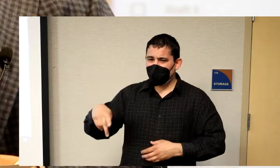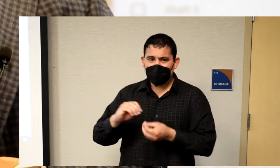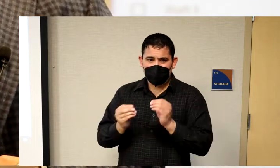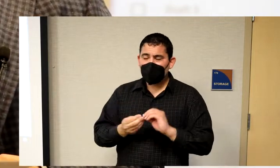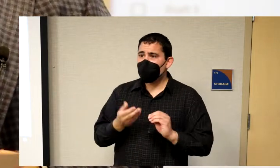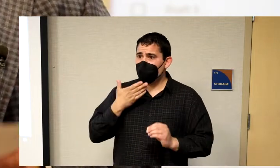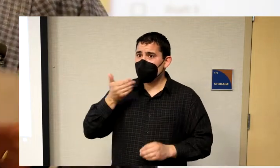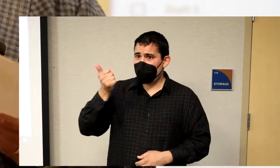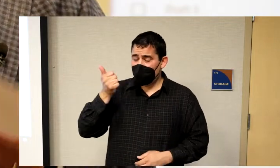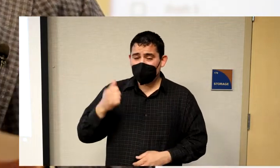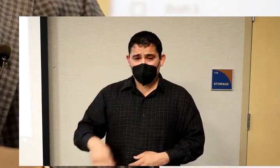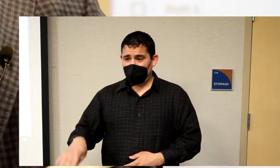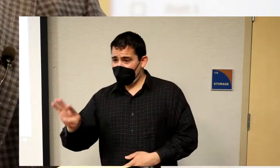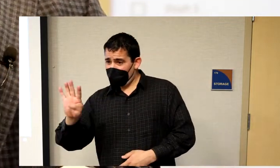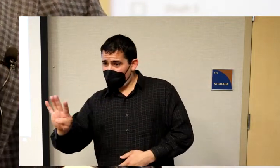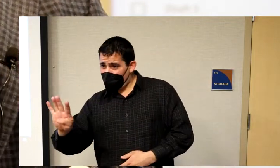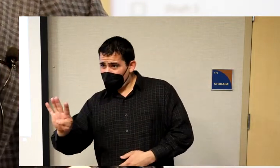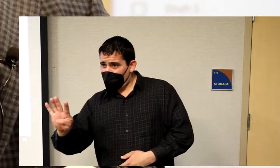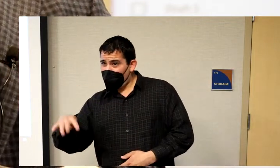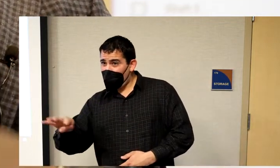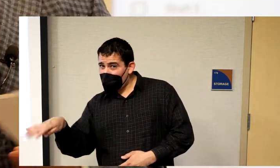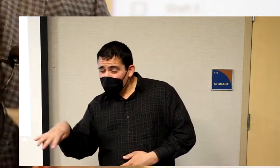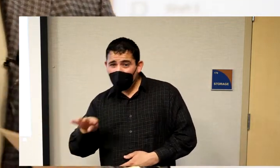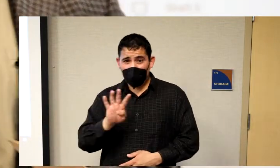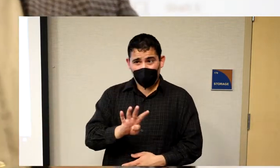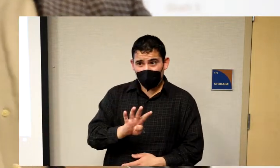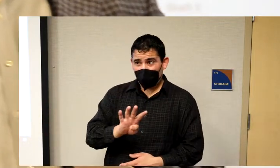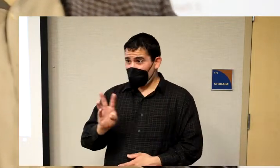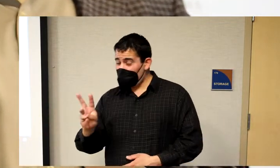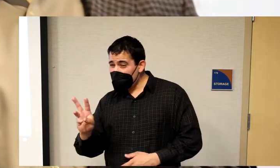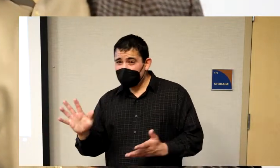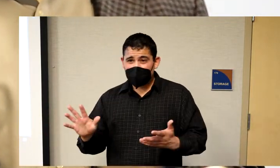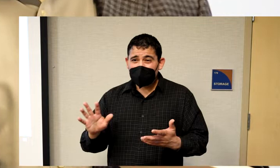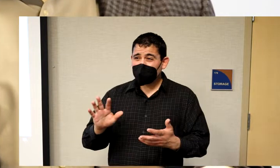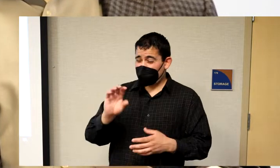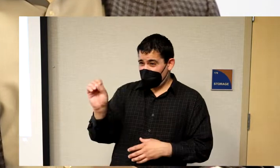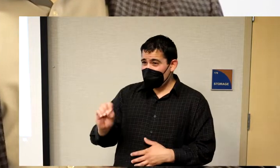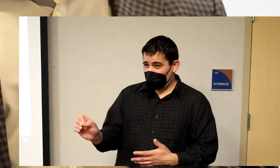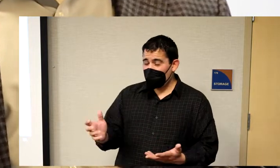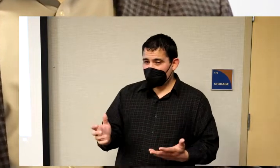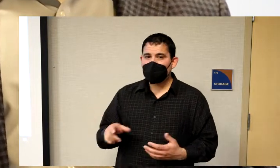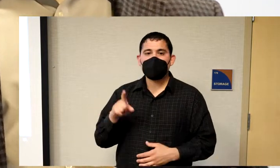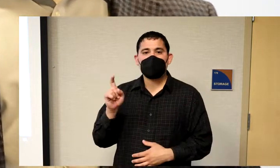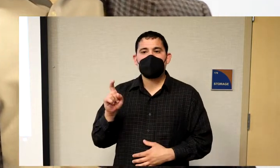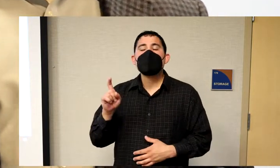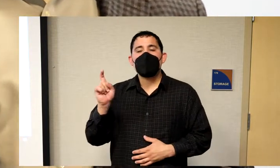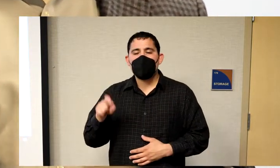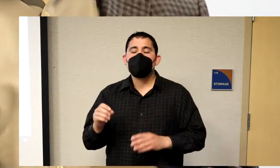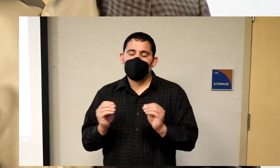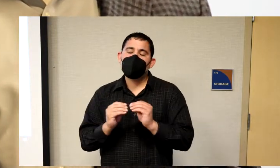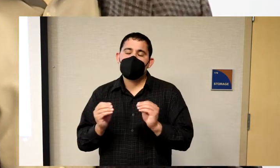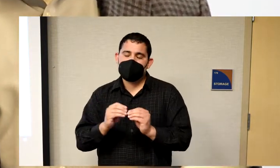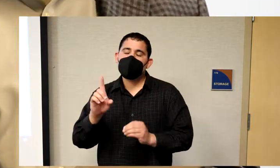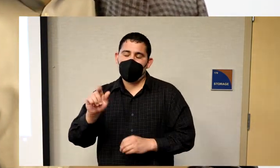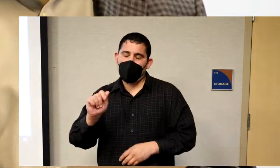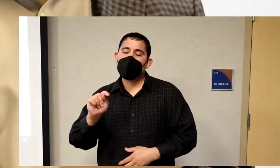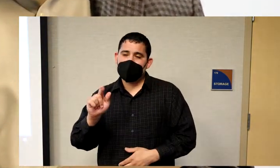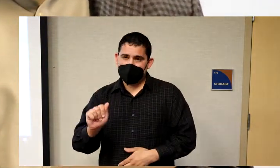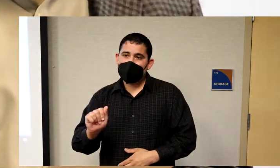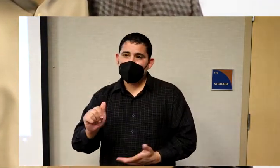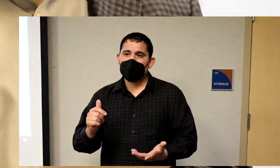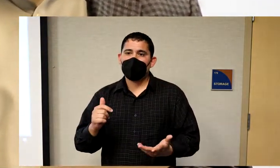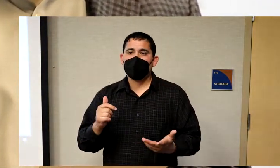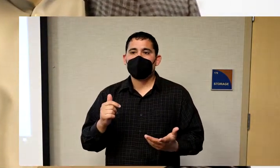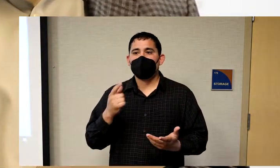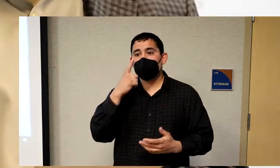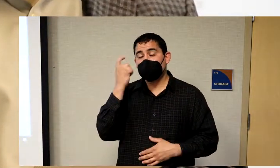56. That's a little bit of a subjective analysis, and it really needs to be based on more data than just that, because it differs by different parts